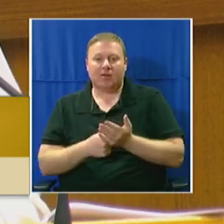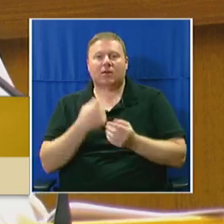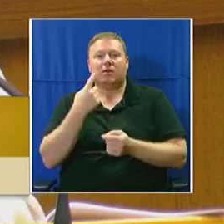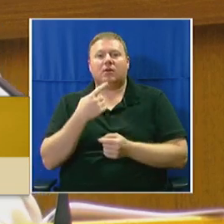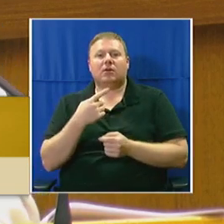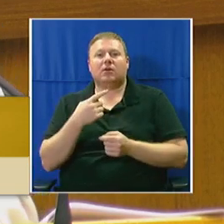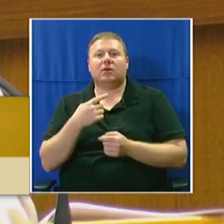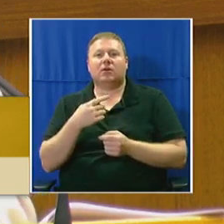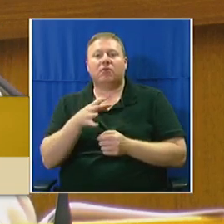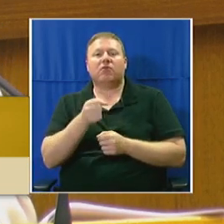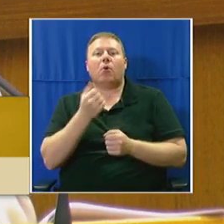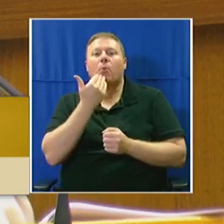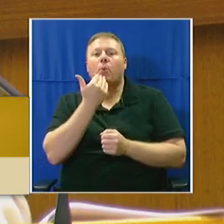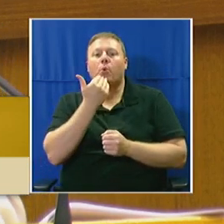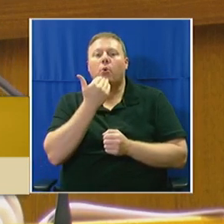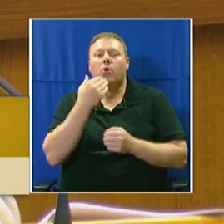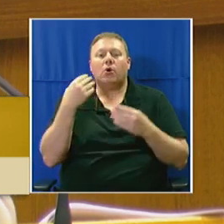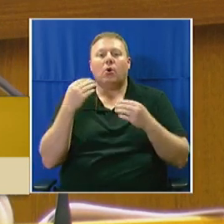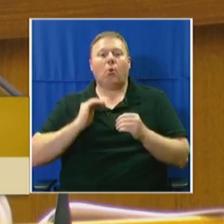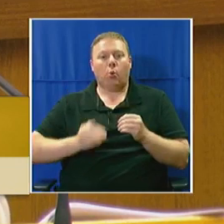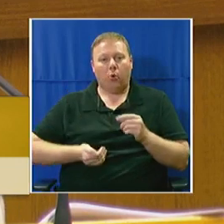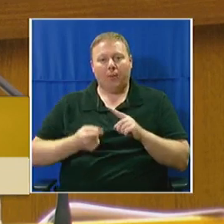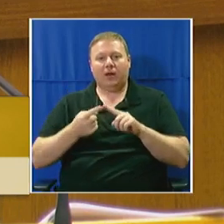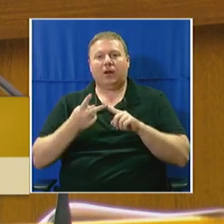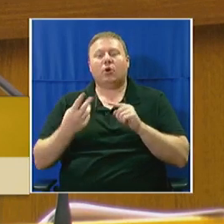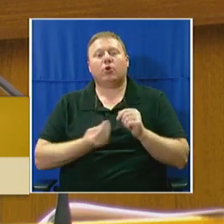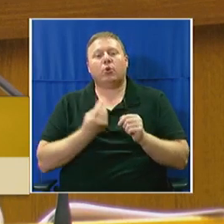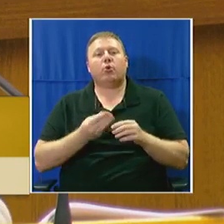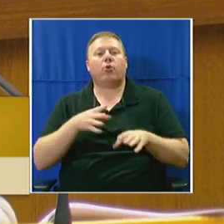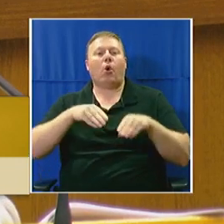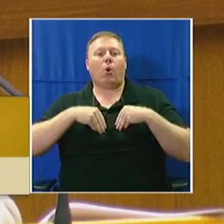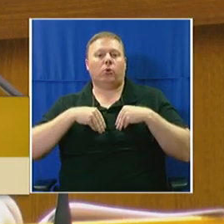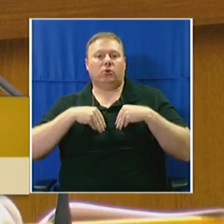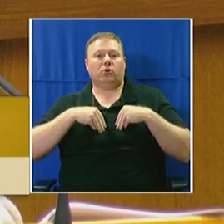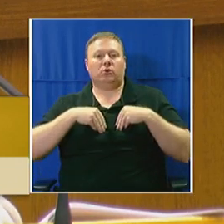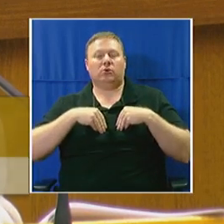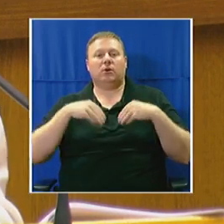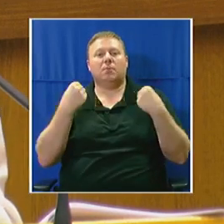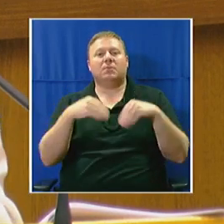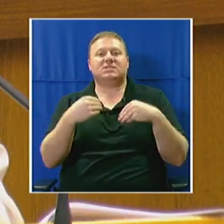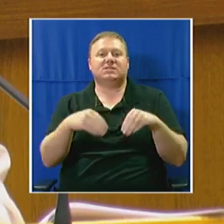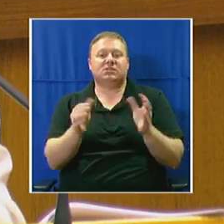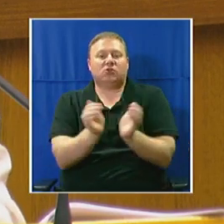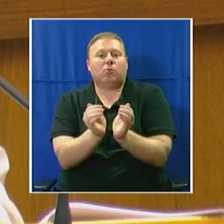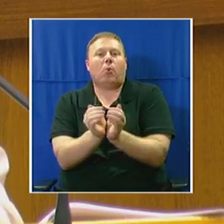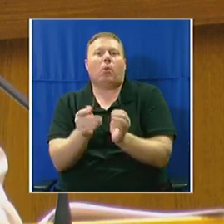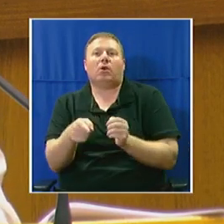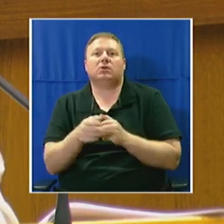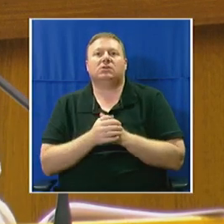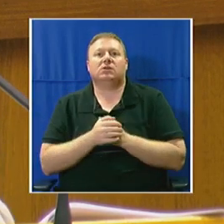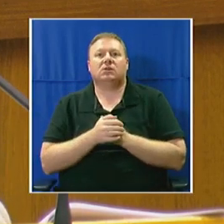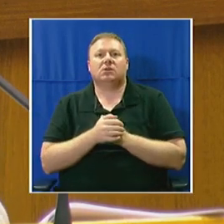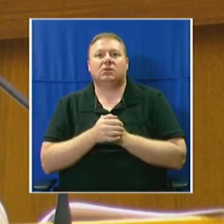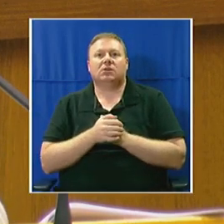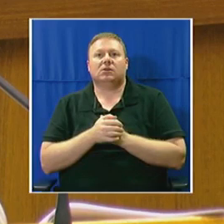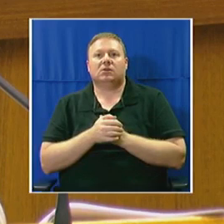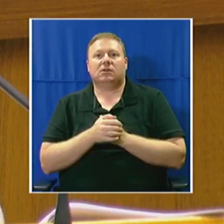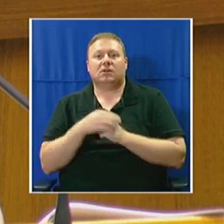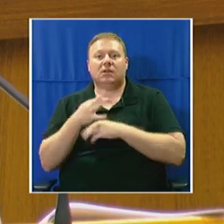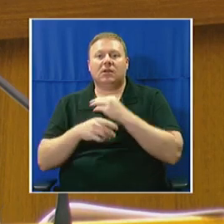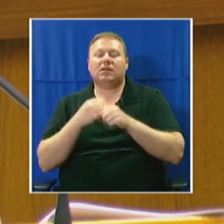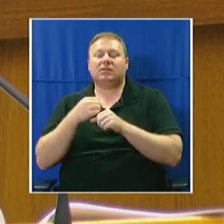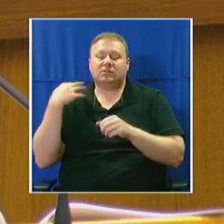cooperatives and small businesses over the last four years the state owned companies has spent a total of